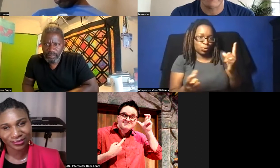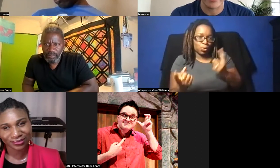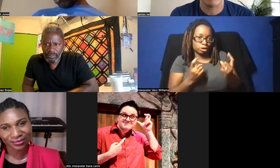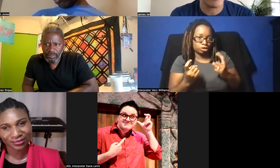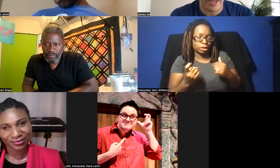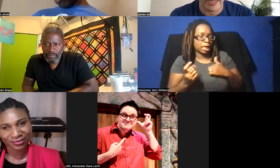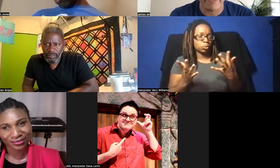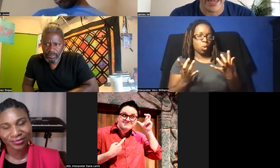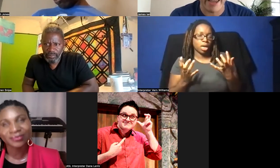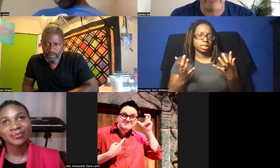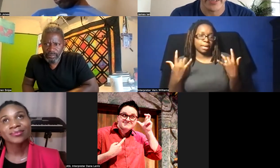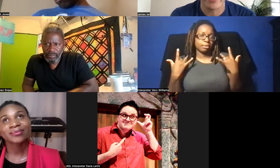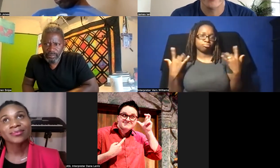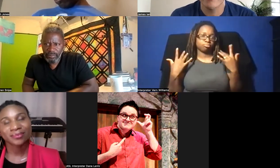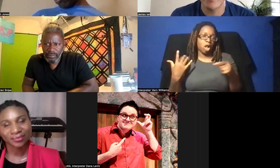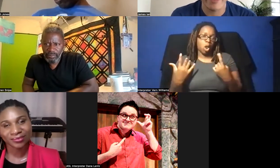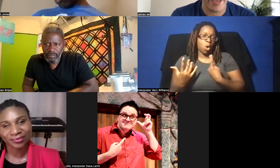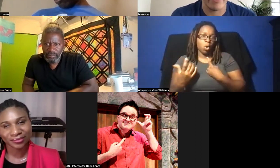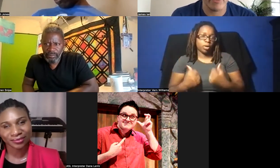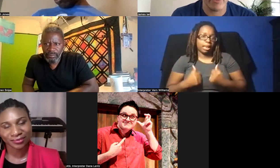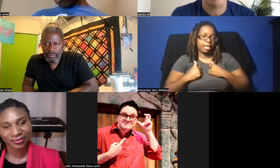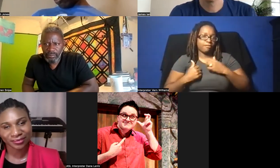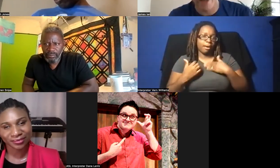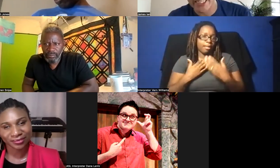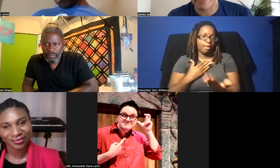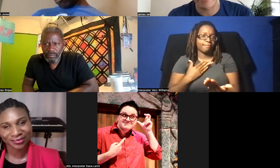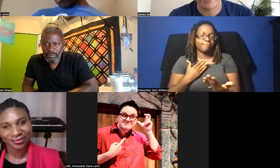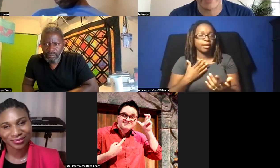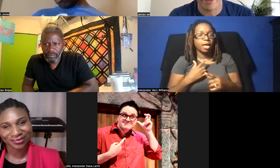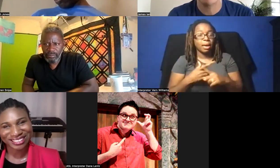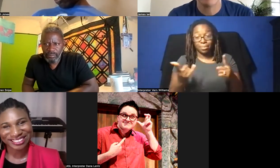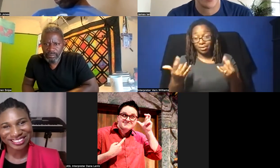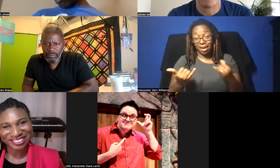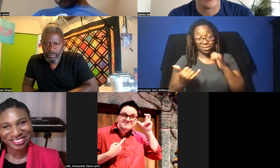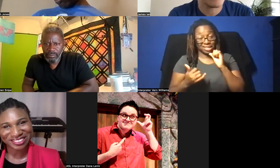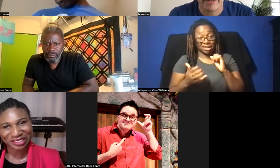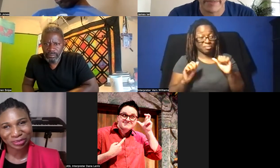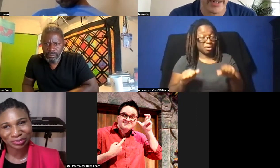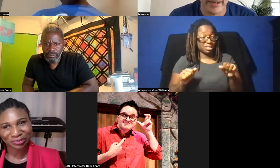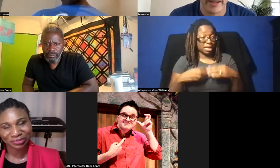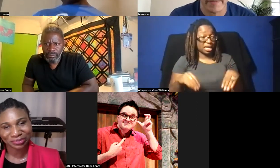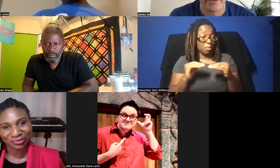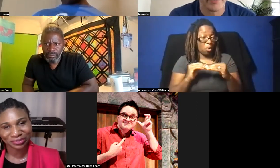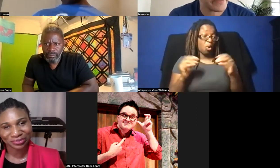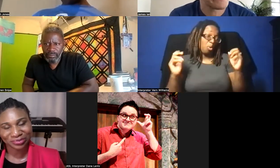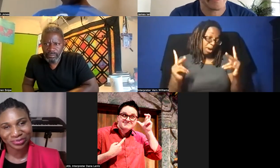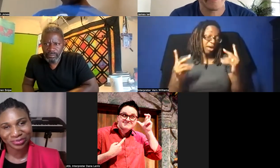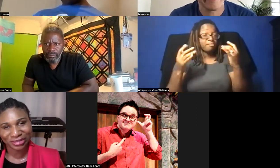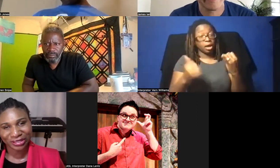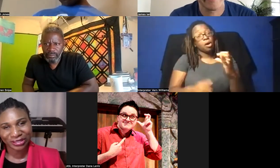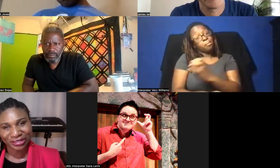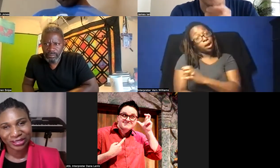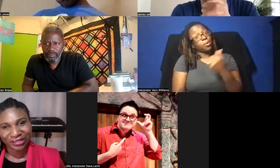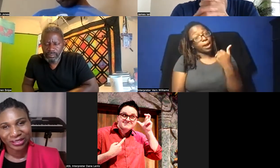to myself and kind of live my life. But when that no longer was possible, then I said, hey, there's power in this. I'm gonna do it.